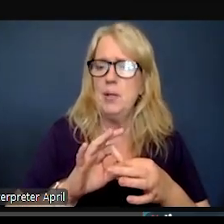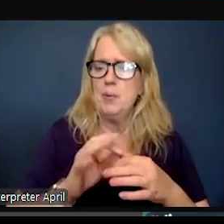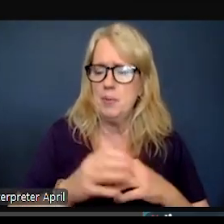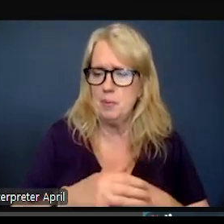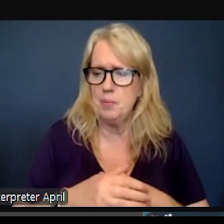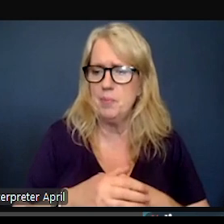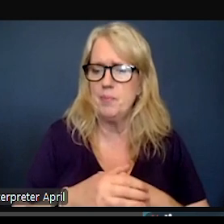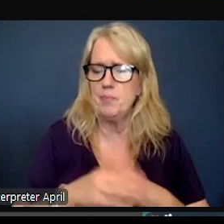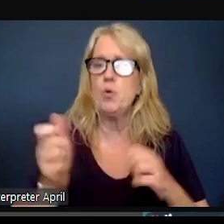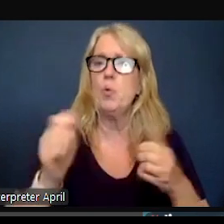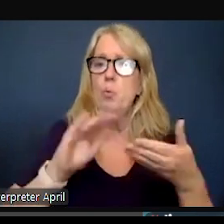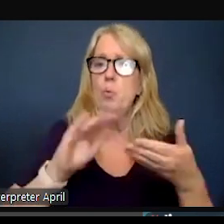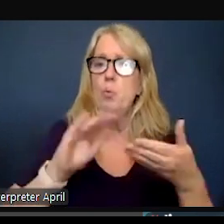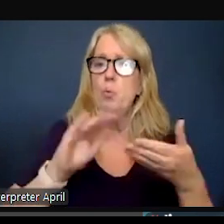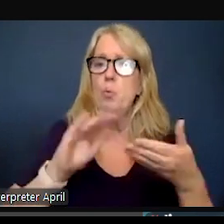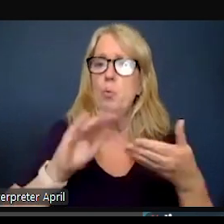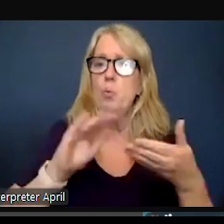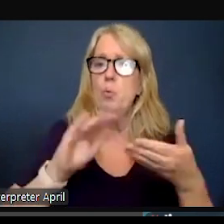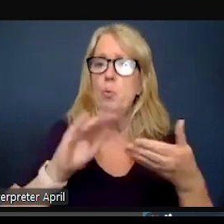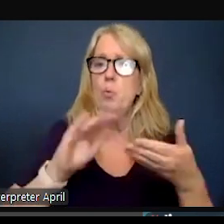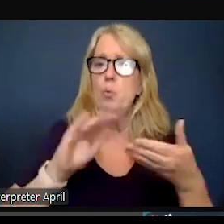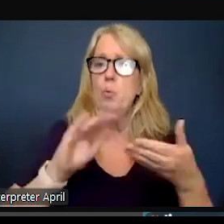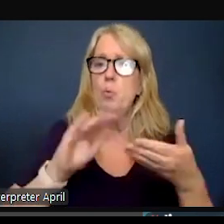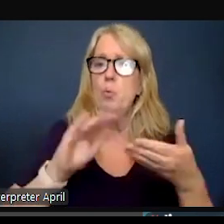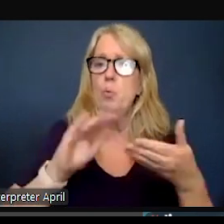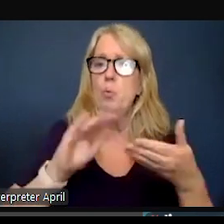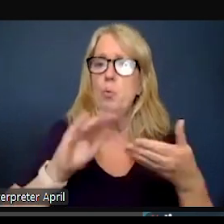a community partner who does